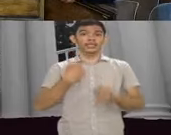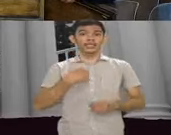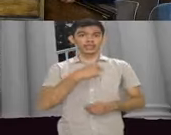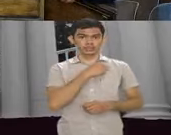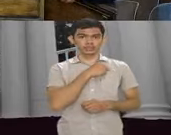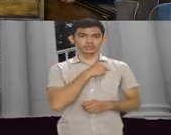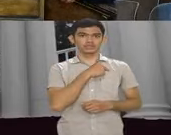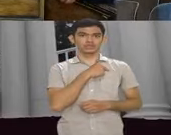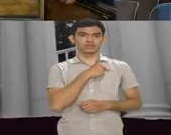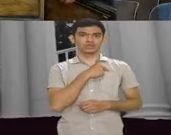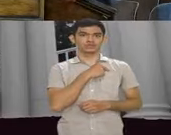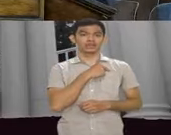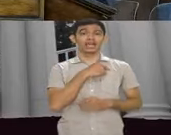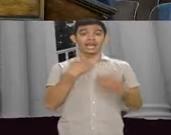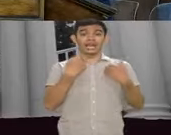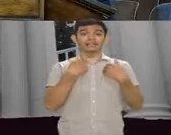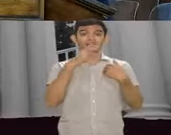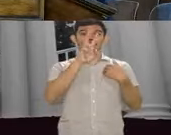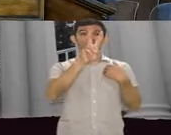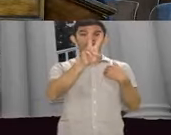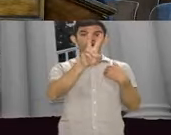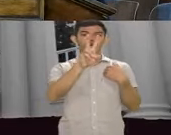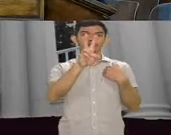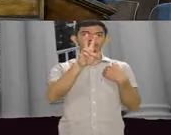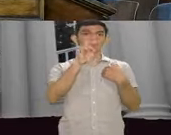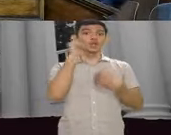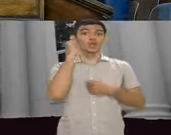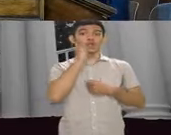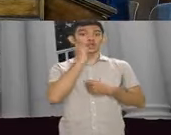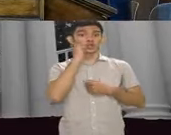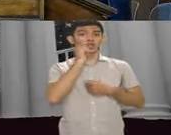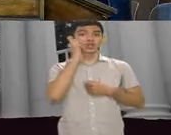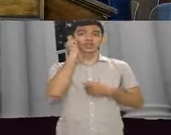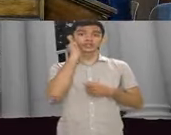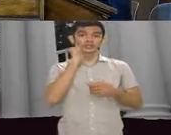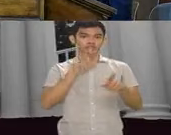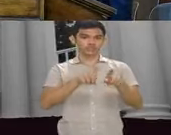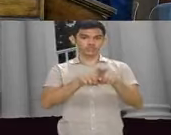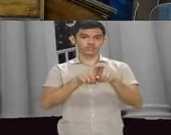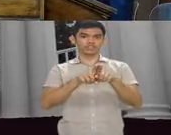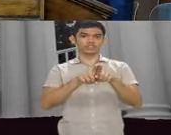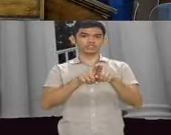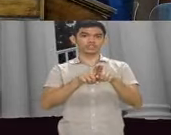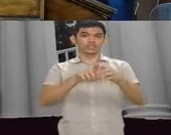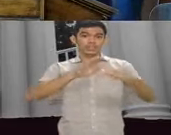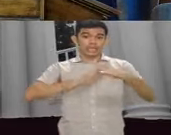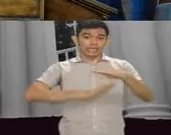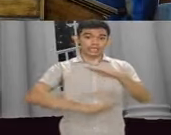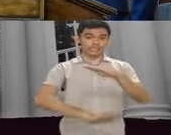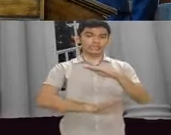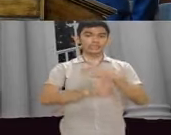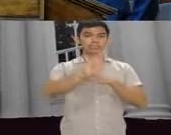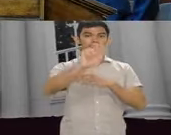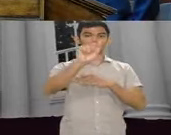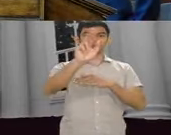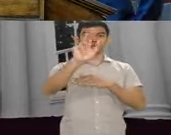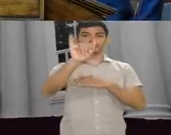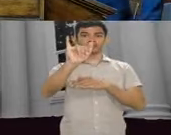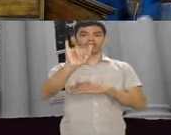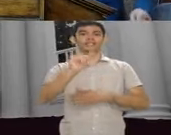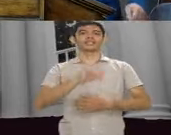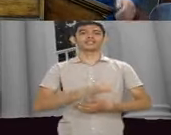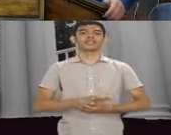duha. At least, naasay duha kababayeng igsoon nga anak ni Mary.